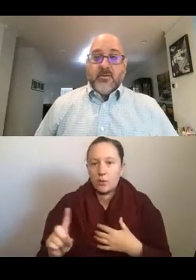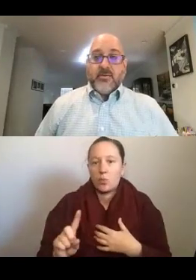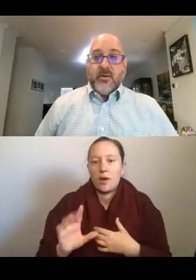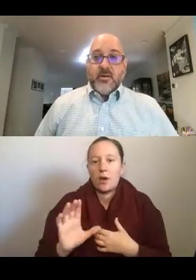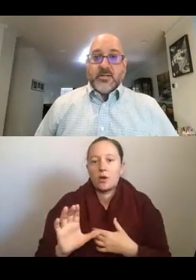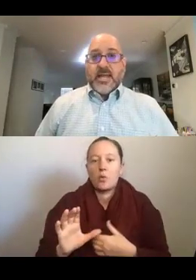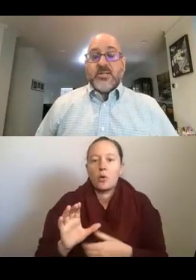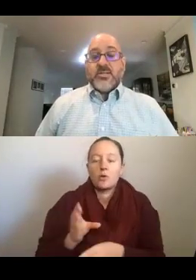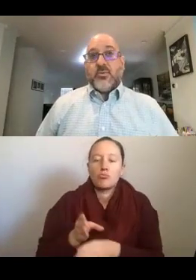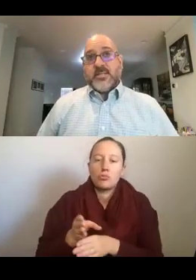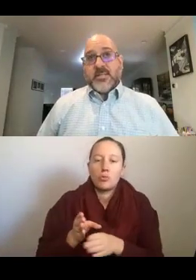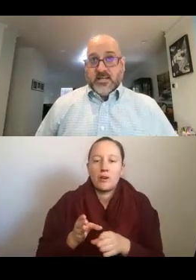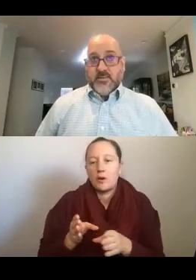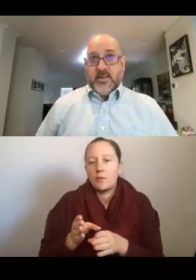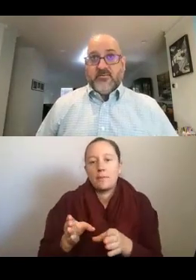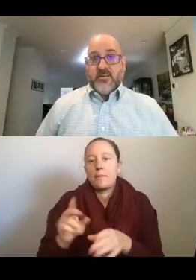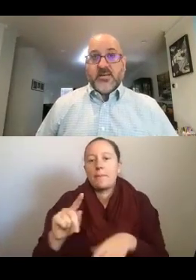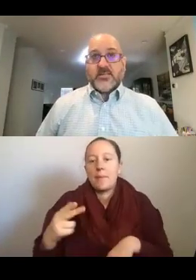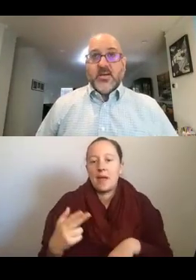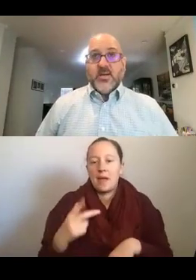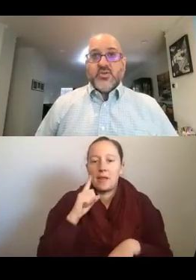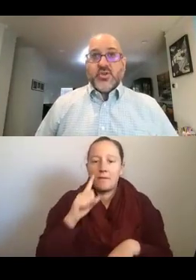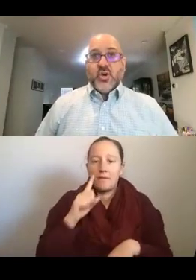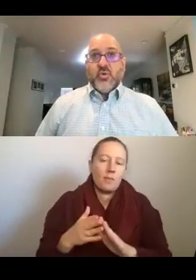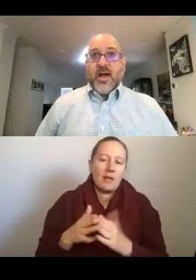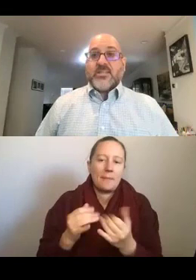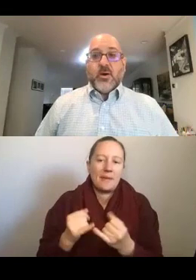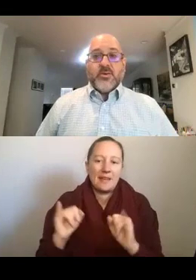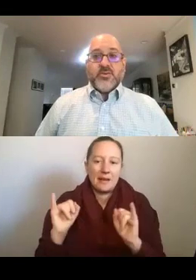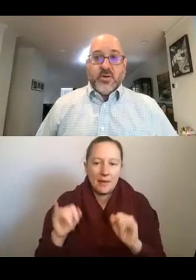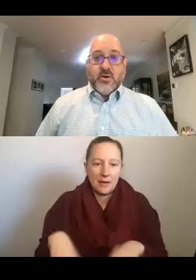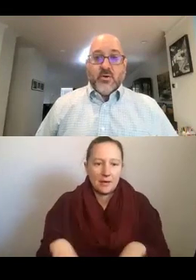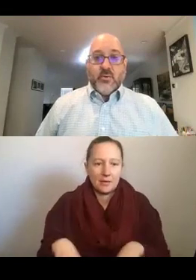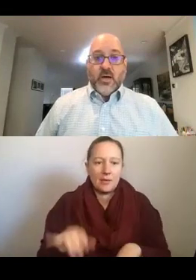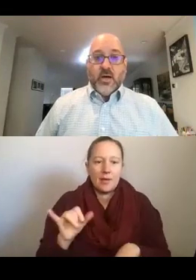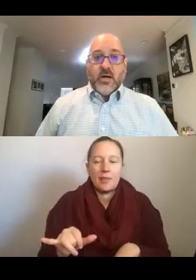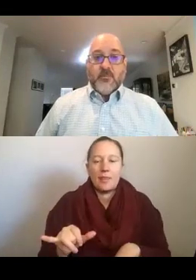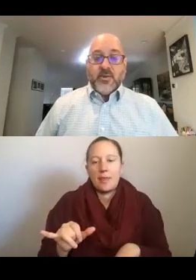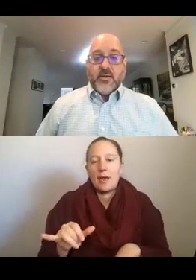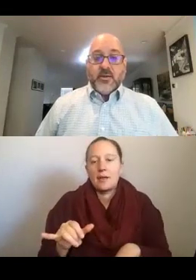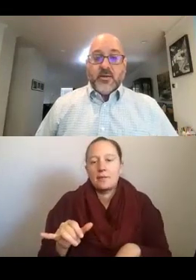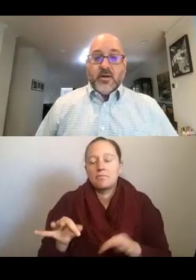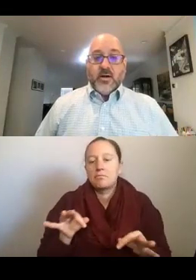career path to getting towards that independent phase. So that's why there's no